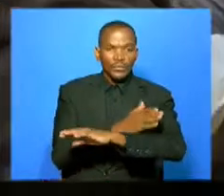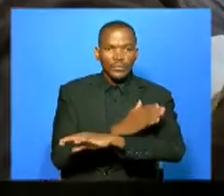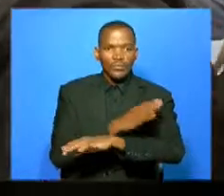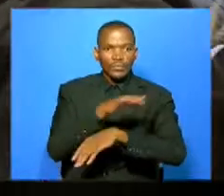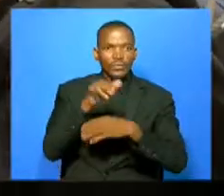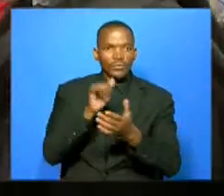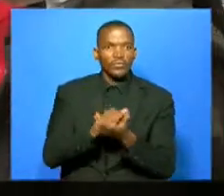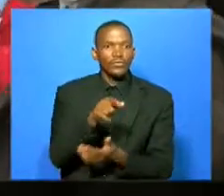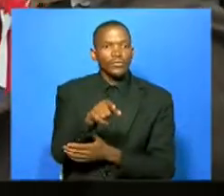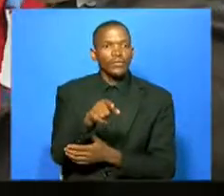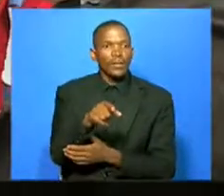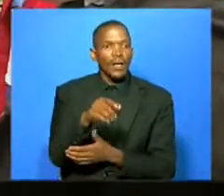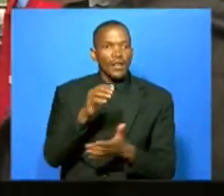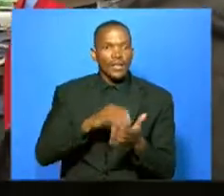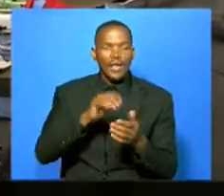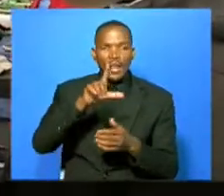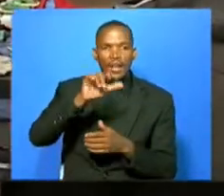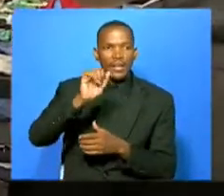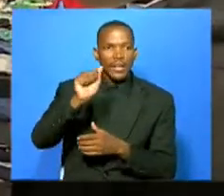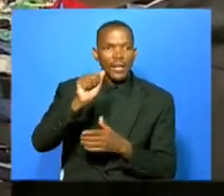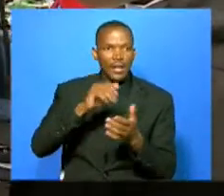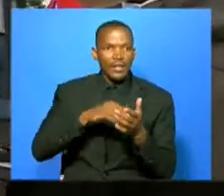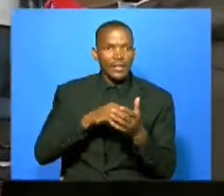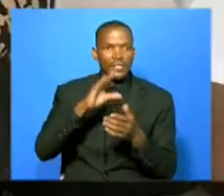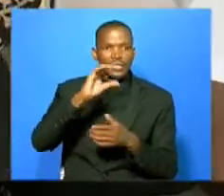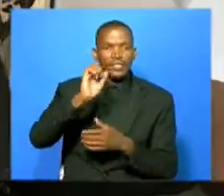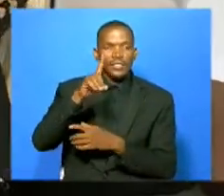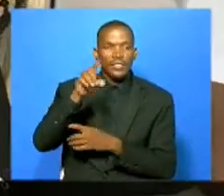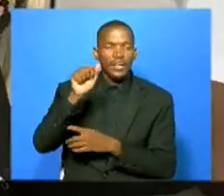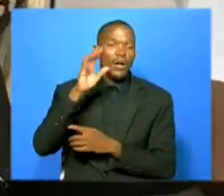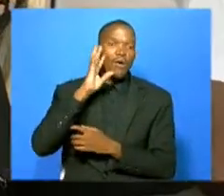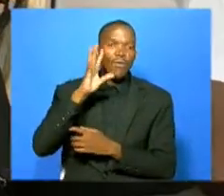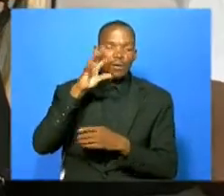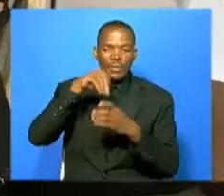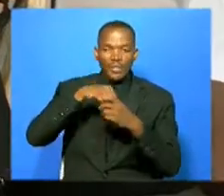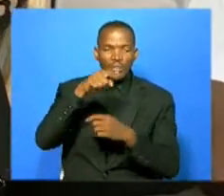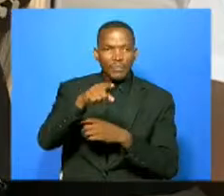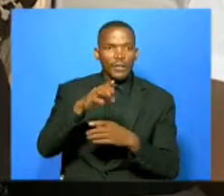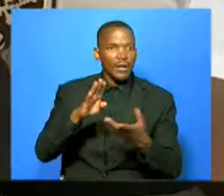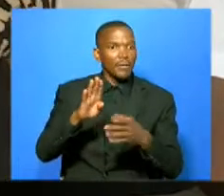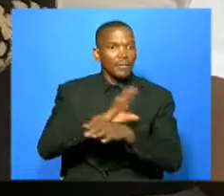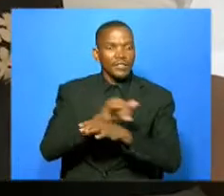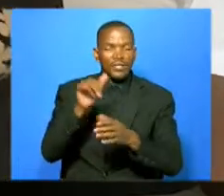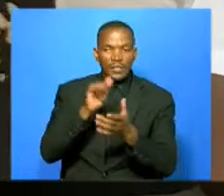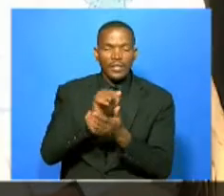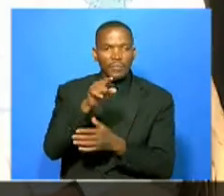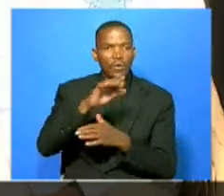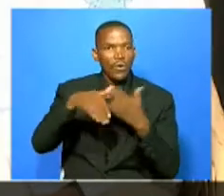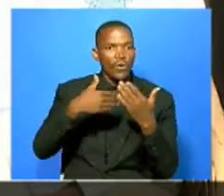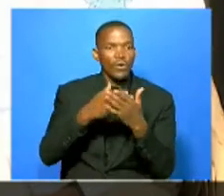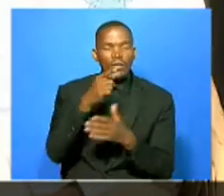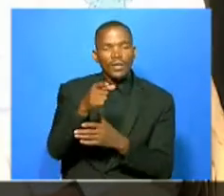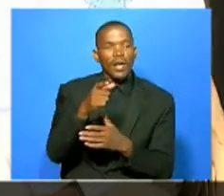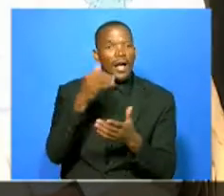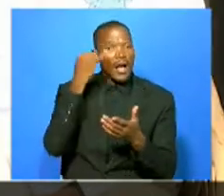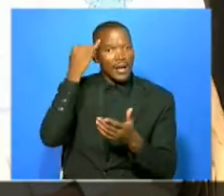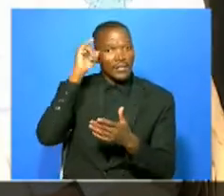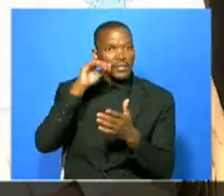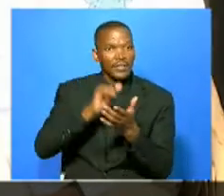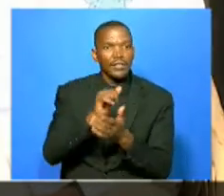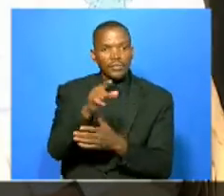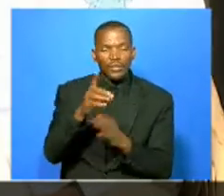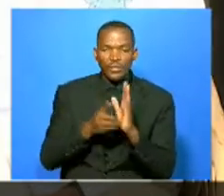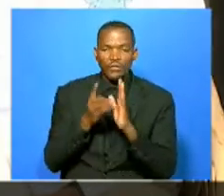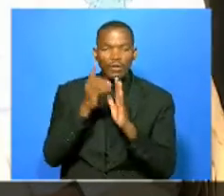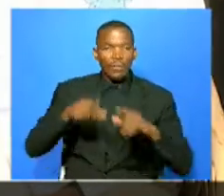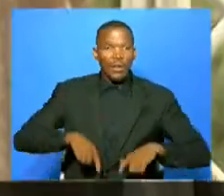productivity. Makalana alia le la sida a tla ba iteletse pele lenaneo le le go ntsha maduo a ikaeletsweng a go tlhabolola